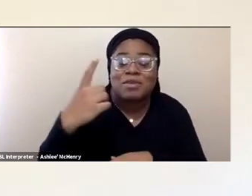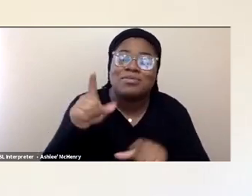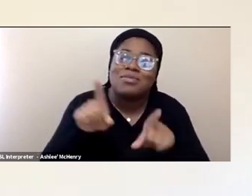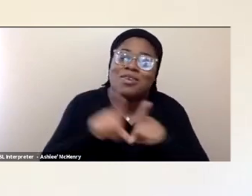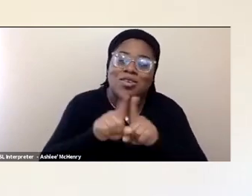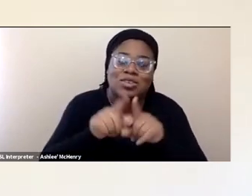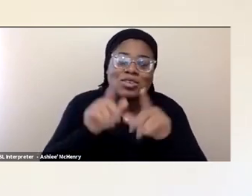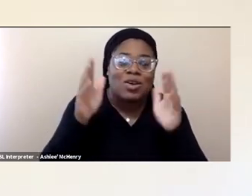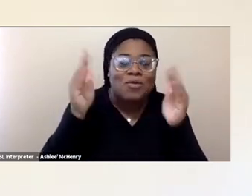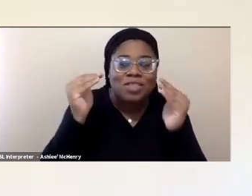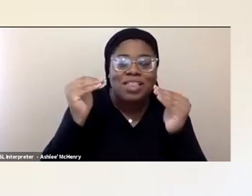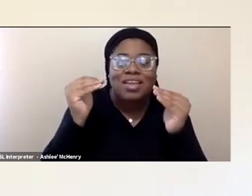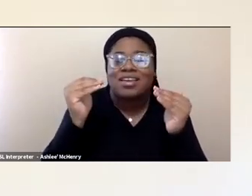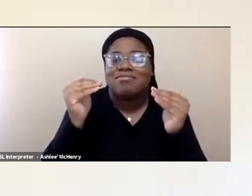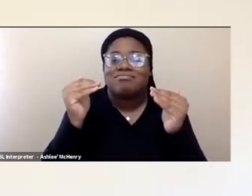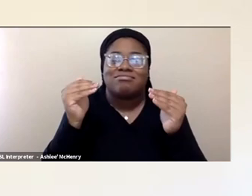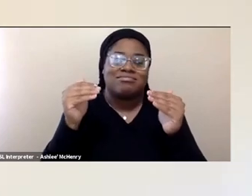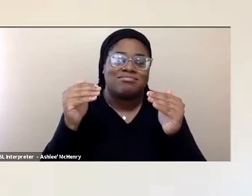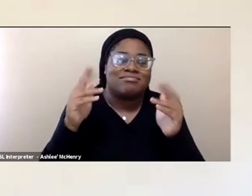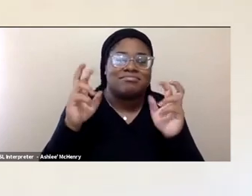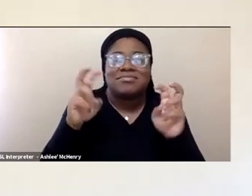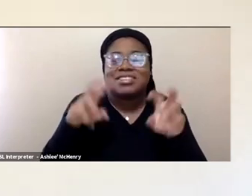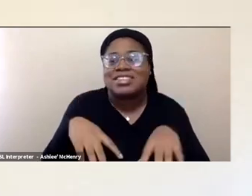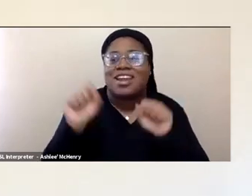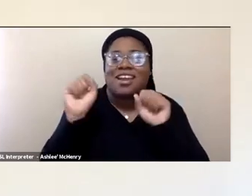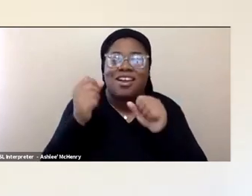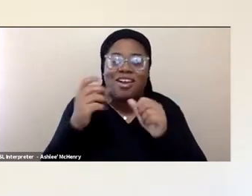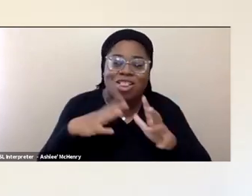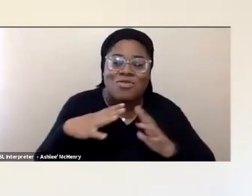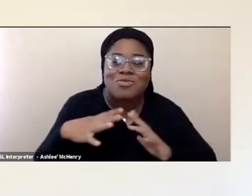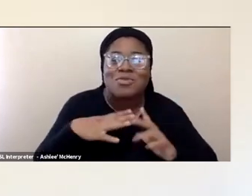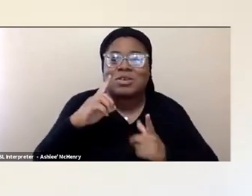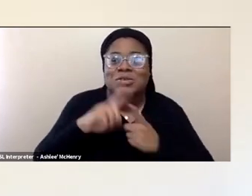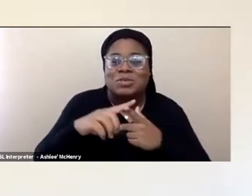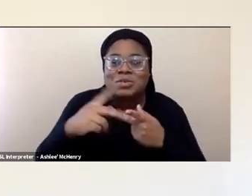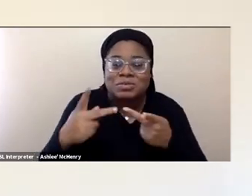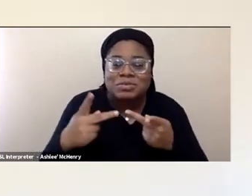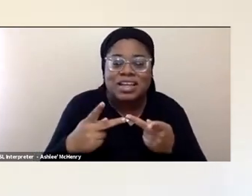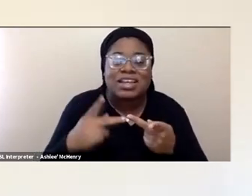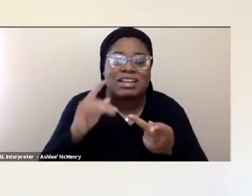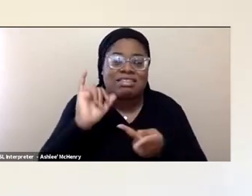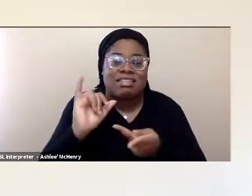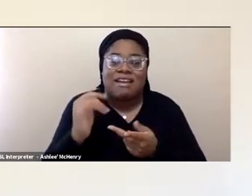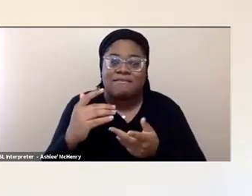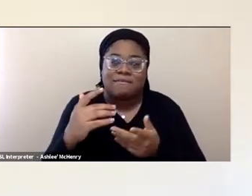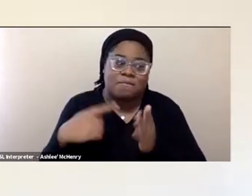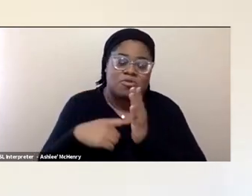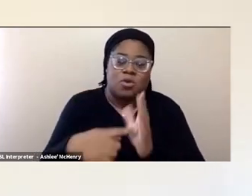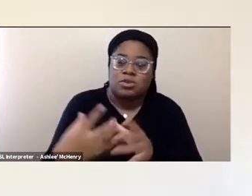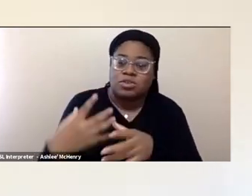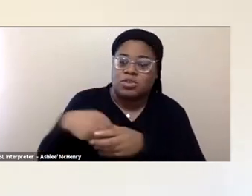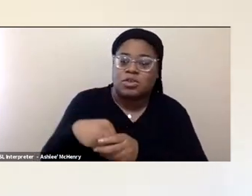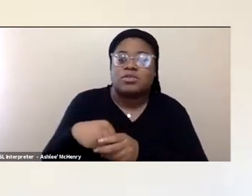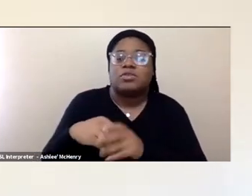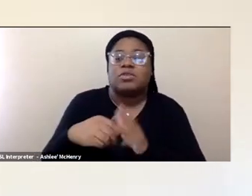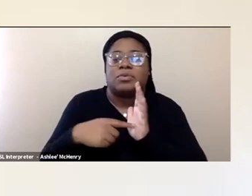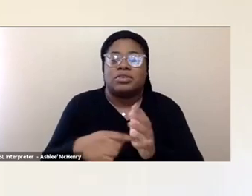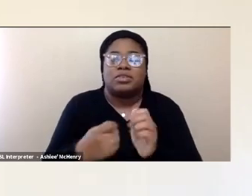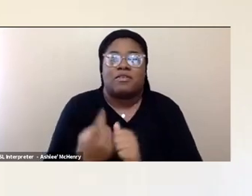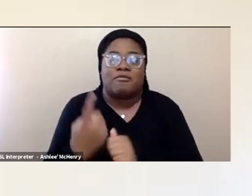hopefully take Hollywood to a place of inclusion and representation of everyone.